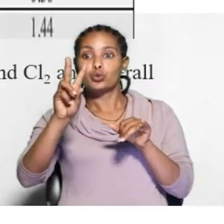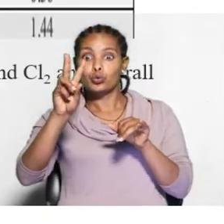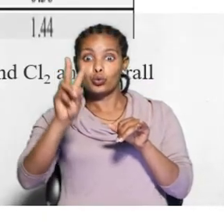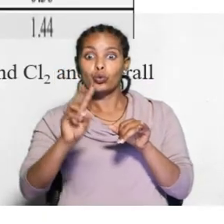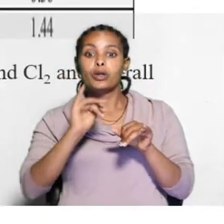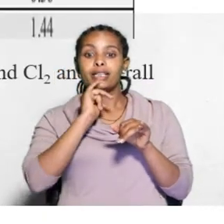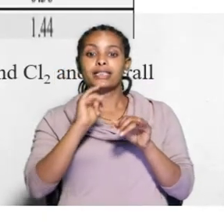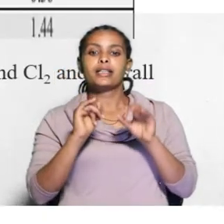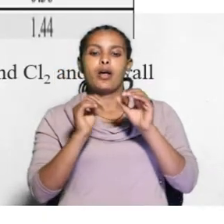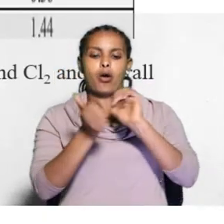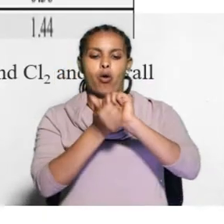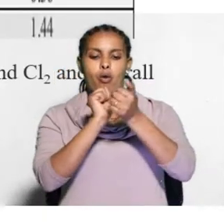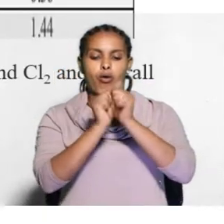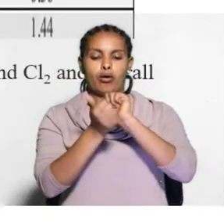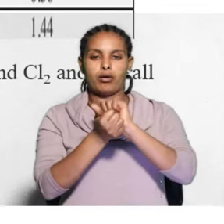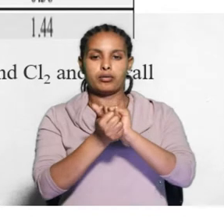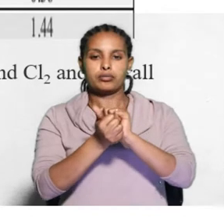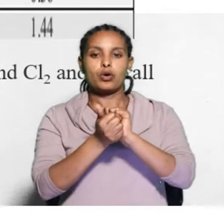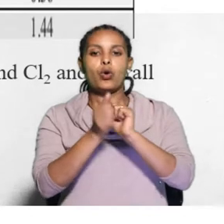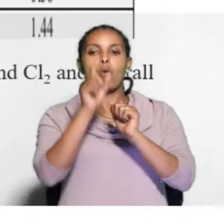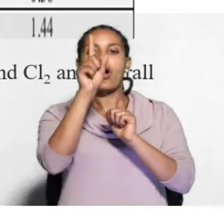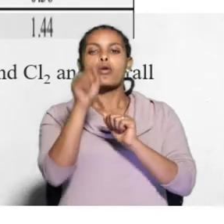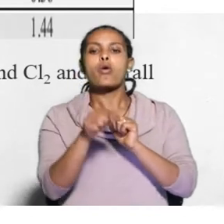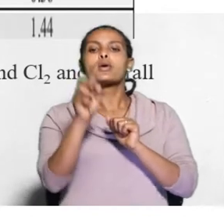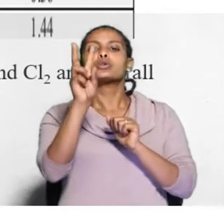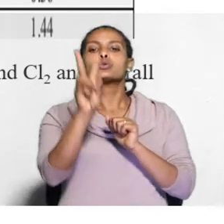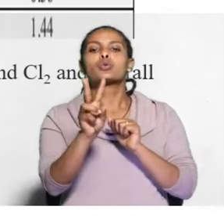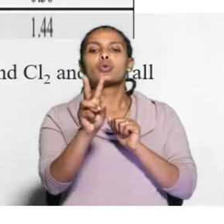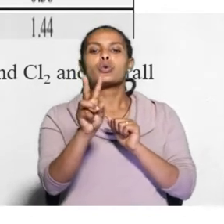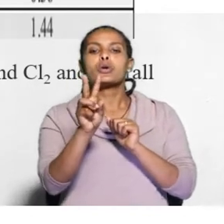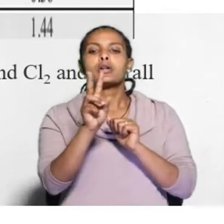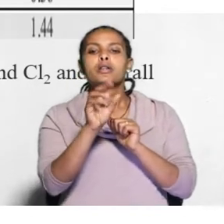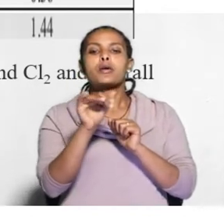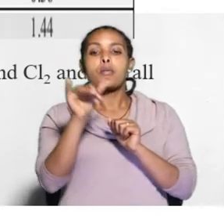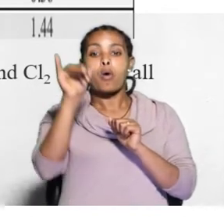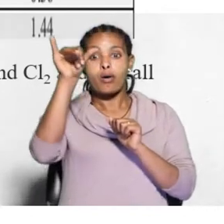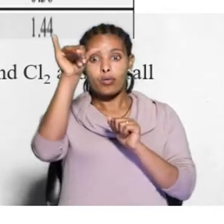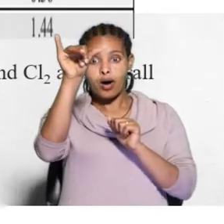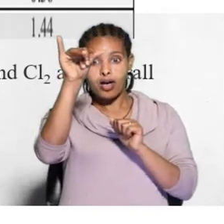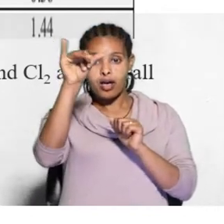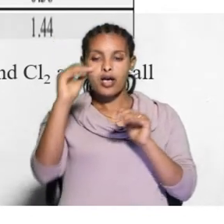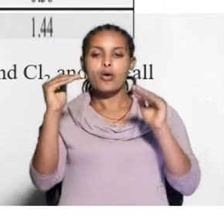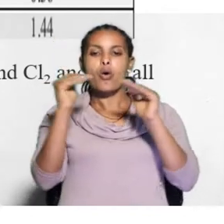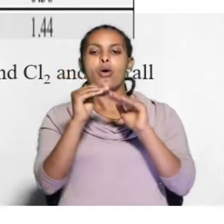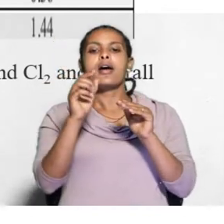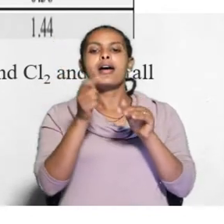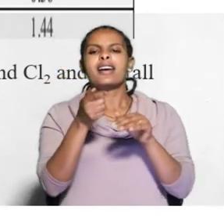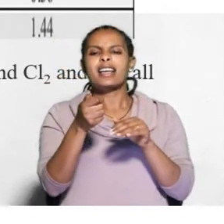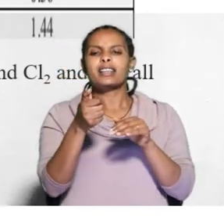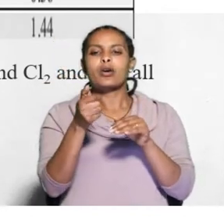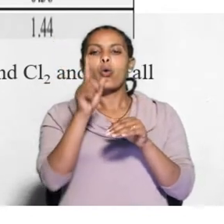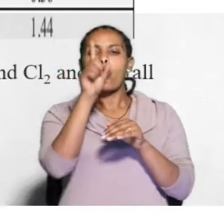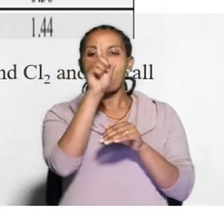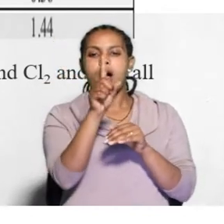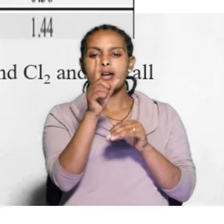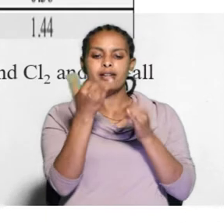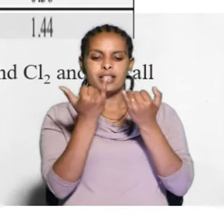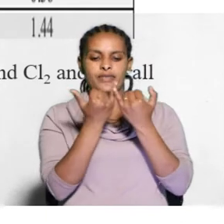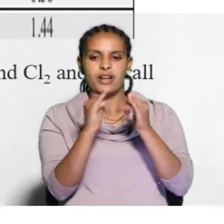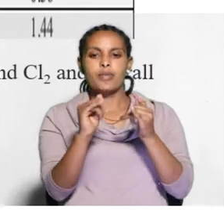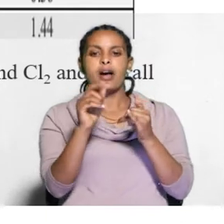one over two to the power y one over two to the power y equal rate one divided by